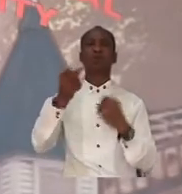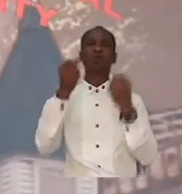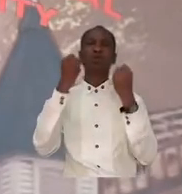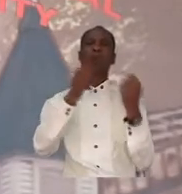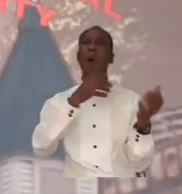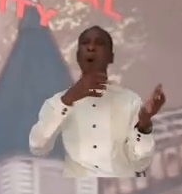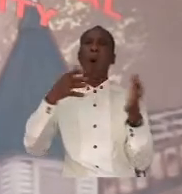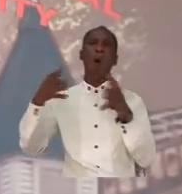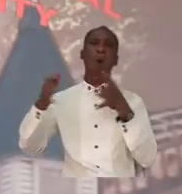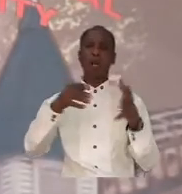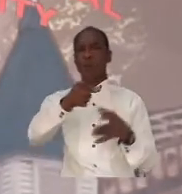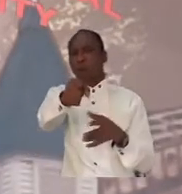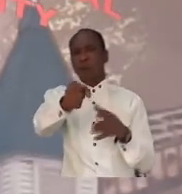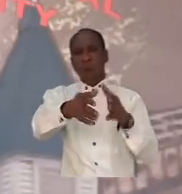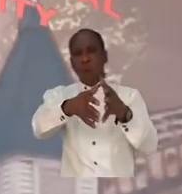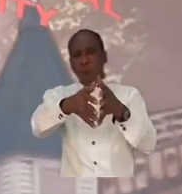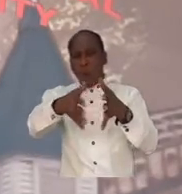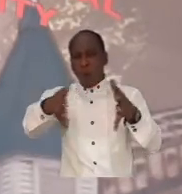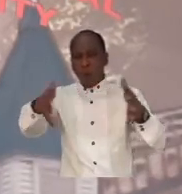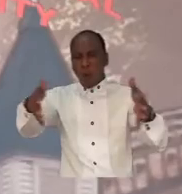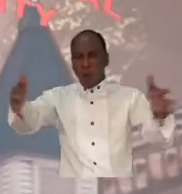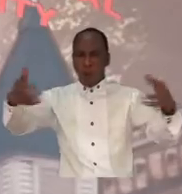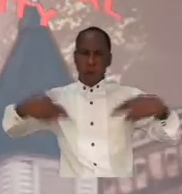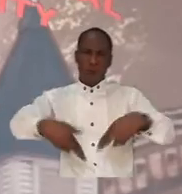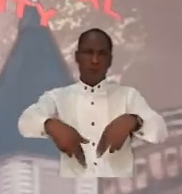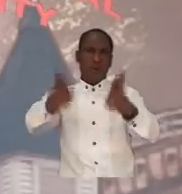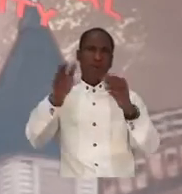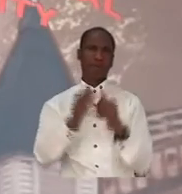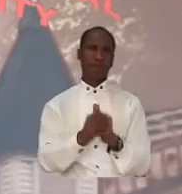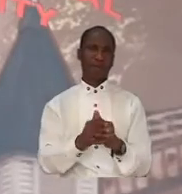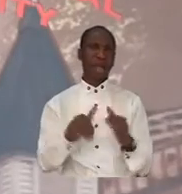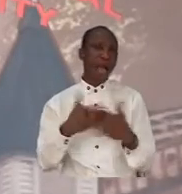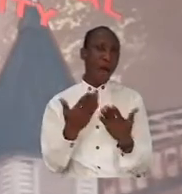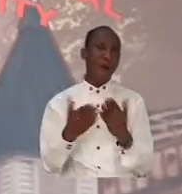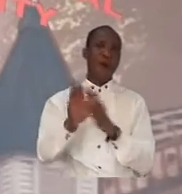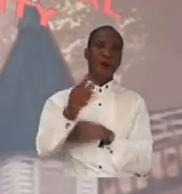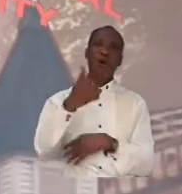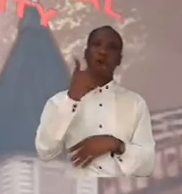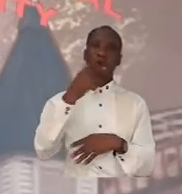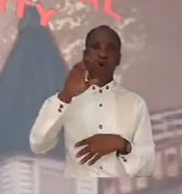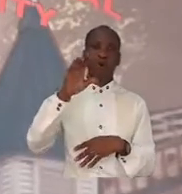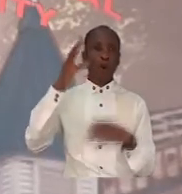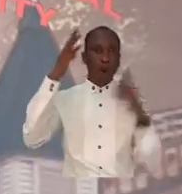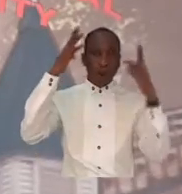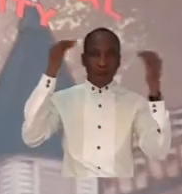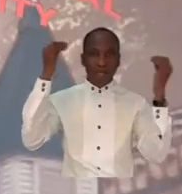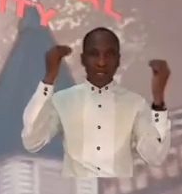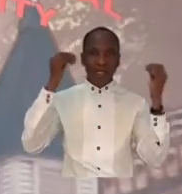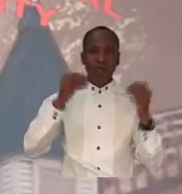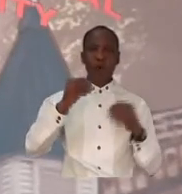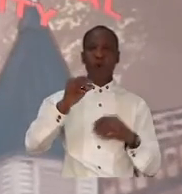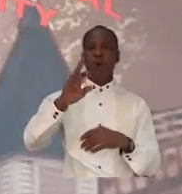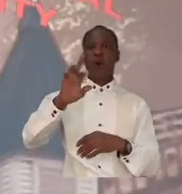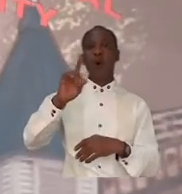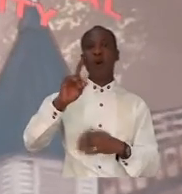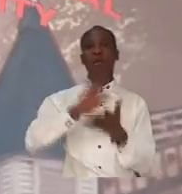be bae po no mu. Na so ka kire Moses se on fa ne puma na ntene so. Nti puma no be ye bibi ti se remote control a de so